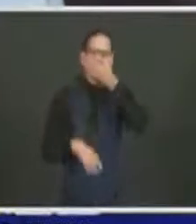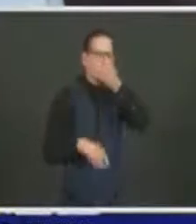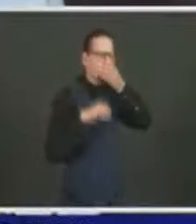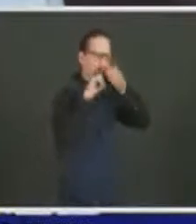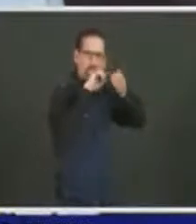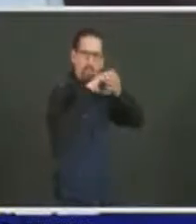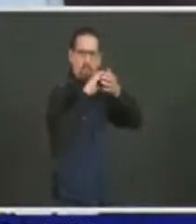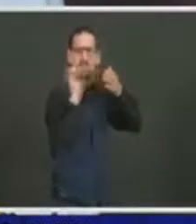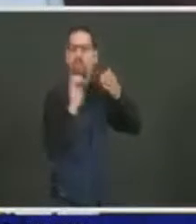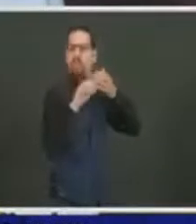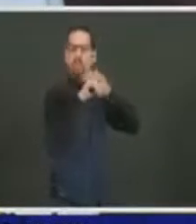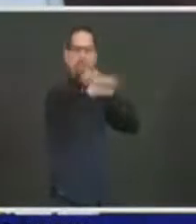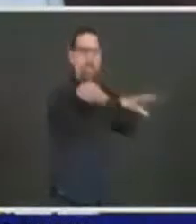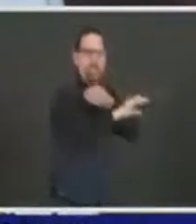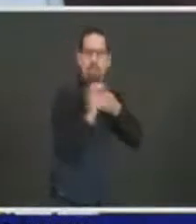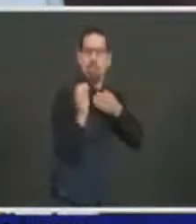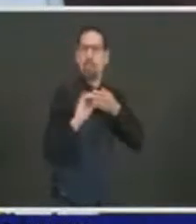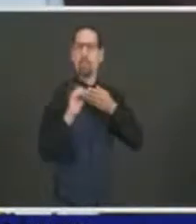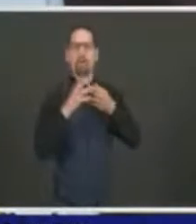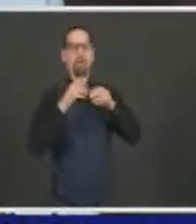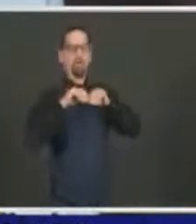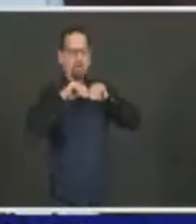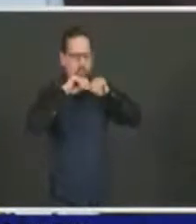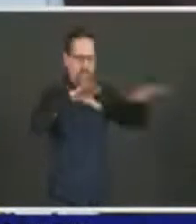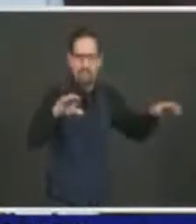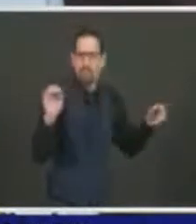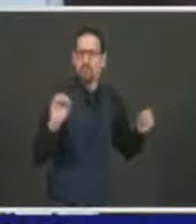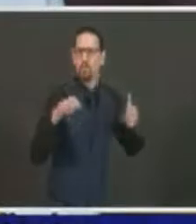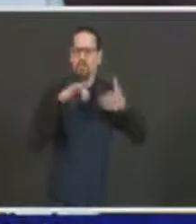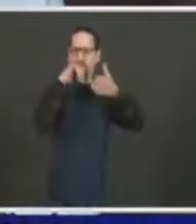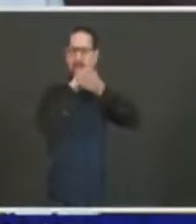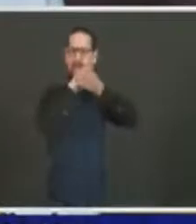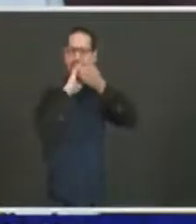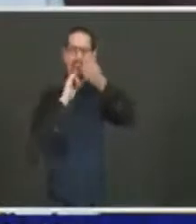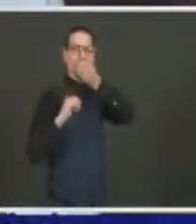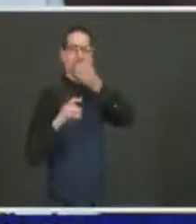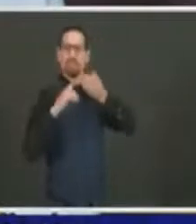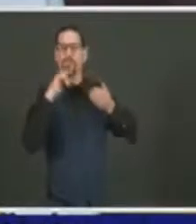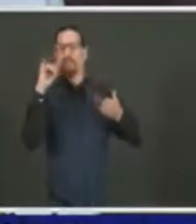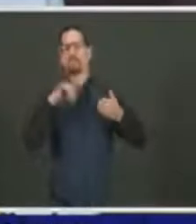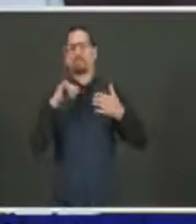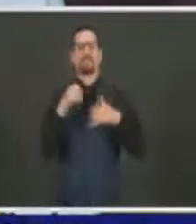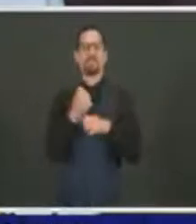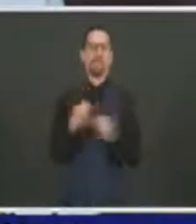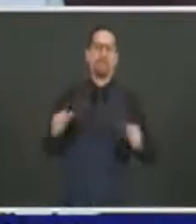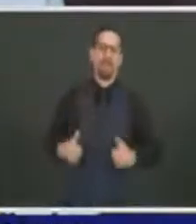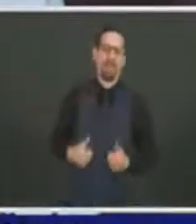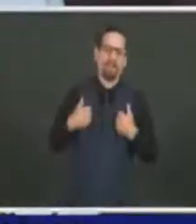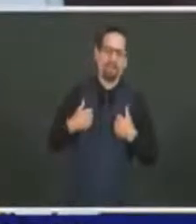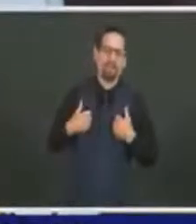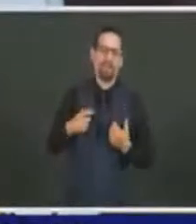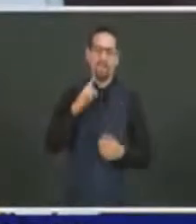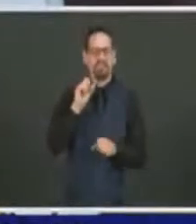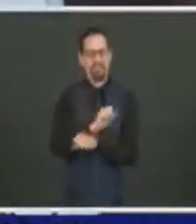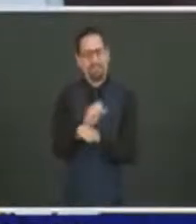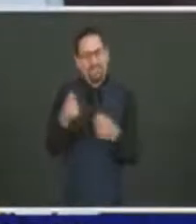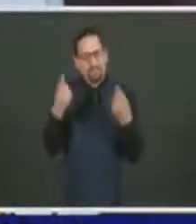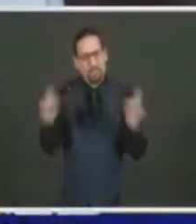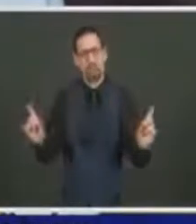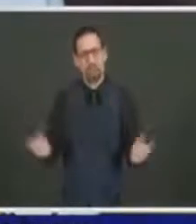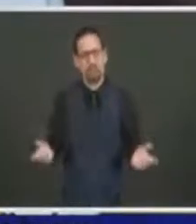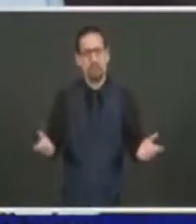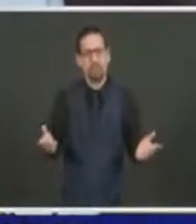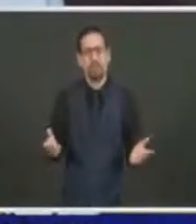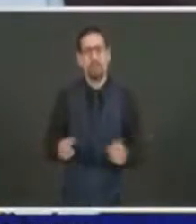reason, it saves lives. The governor already shared the essential experiment that we